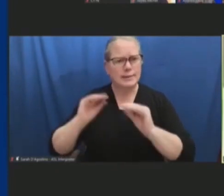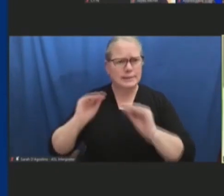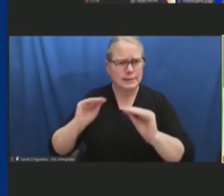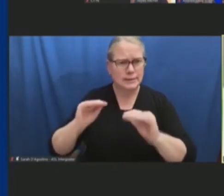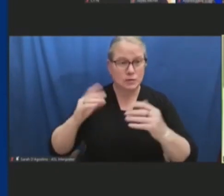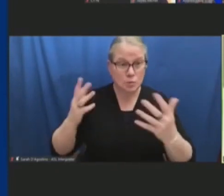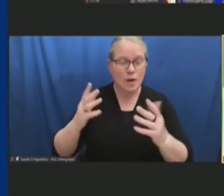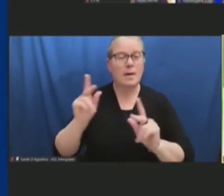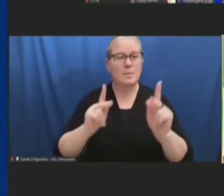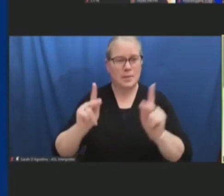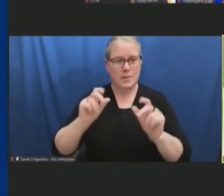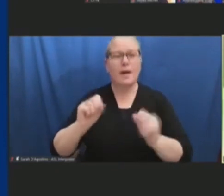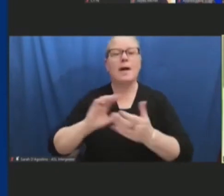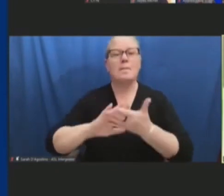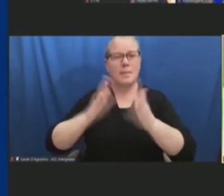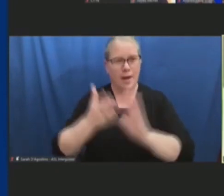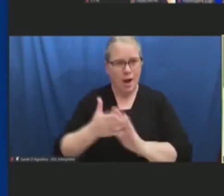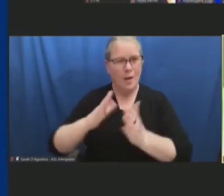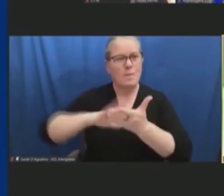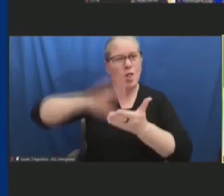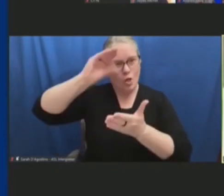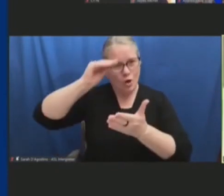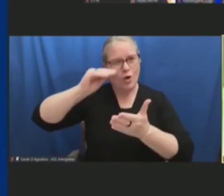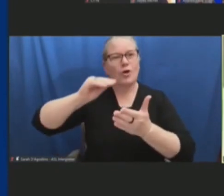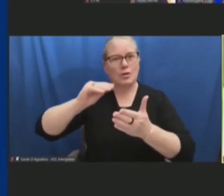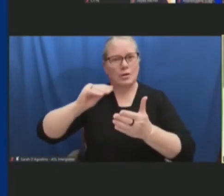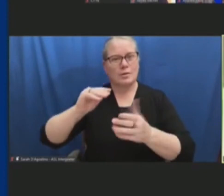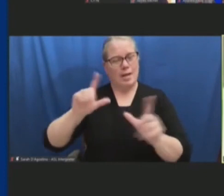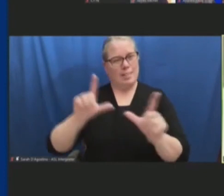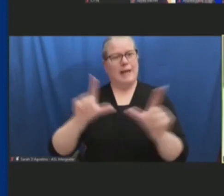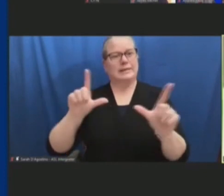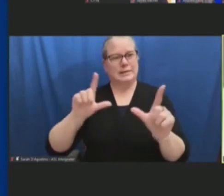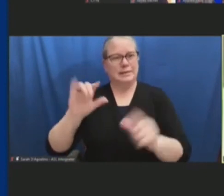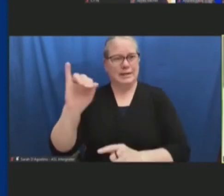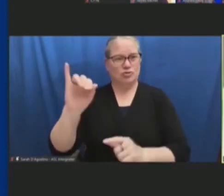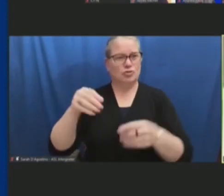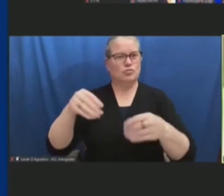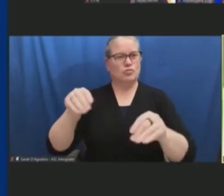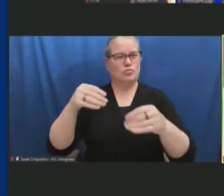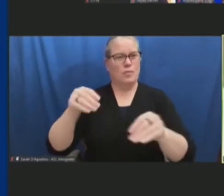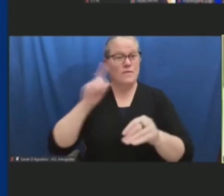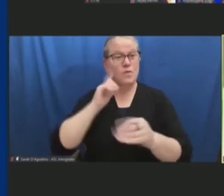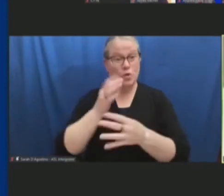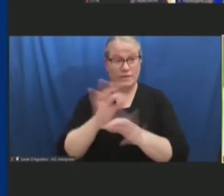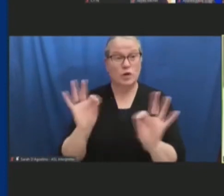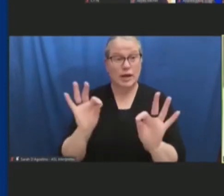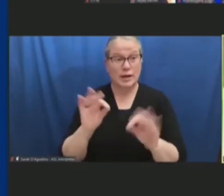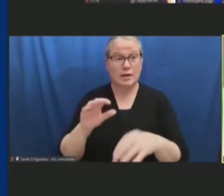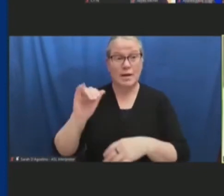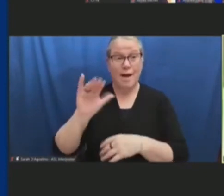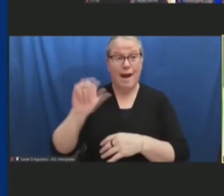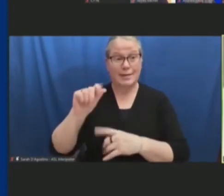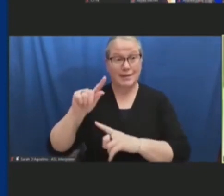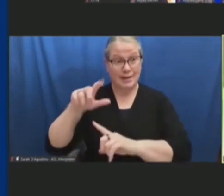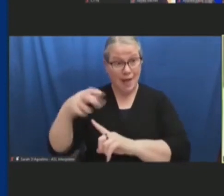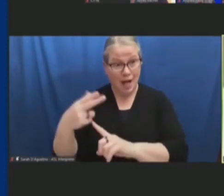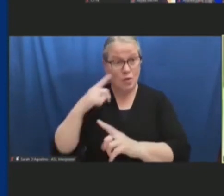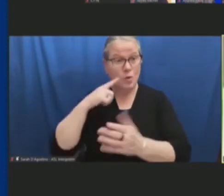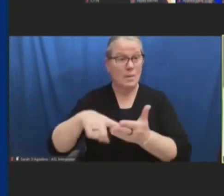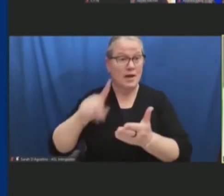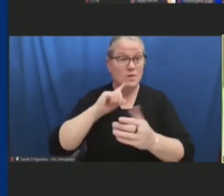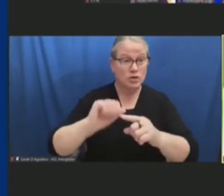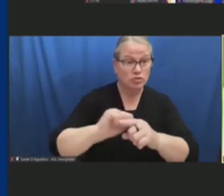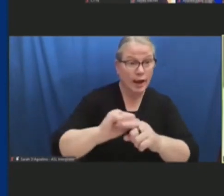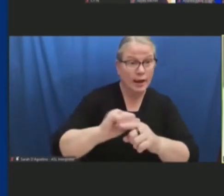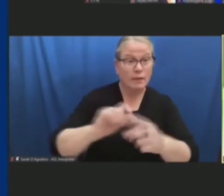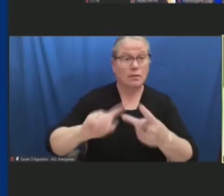licensed insurance brokers for free. Access Health will cover the cost of training, the exams, will give students a